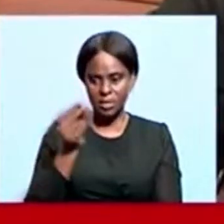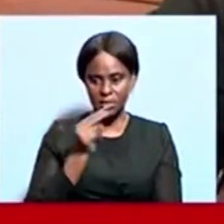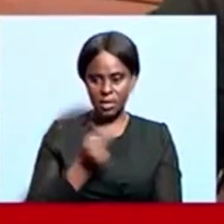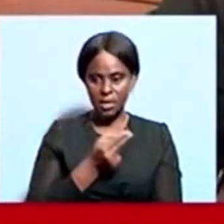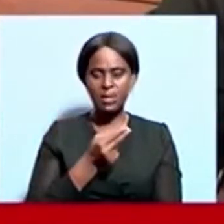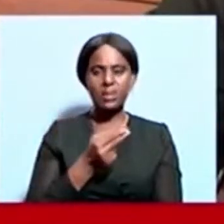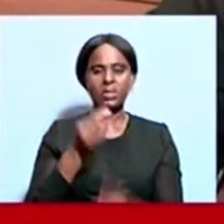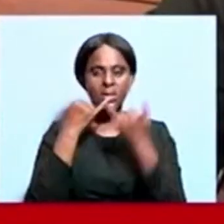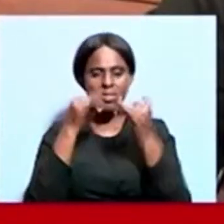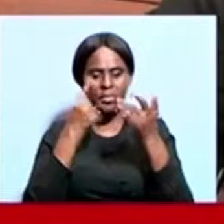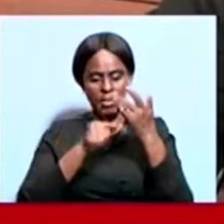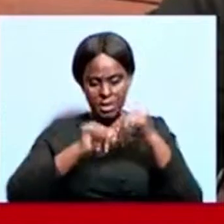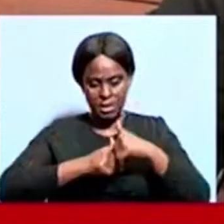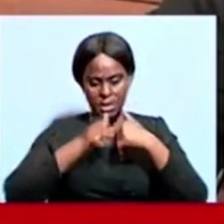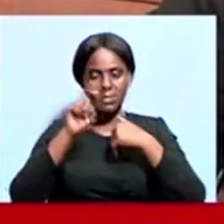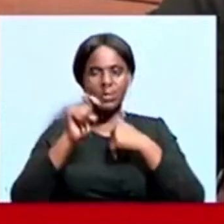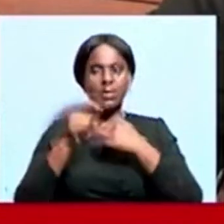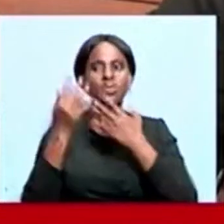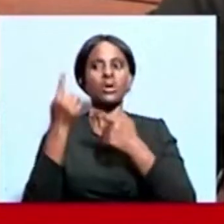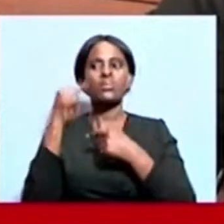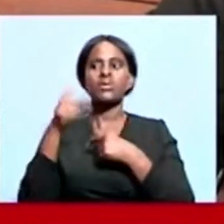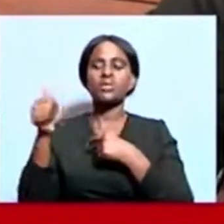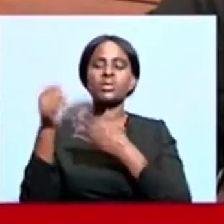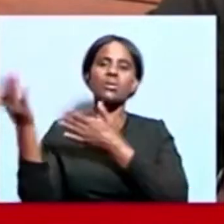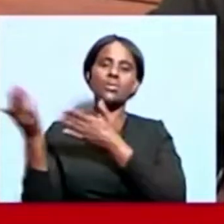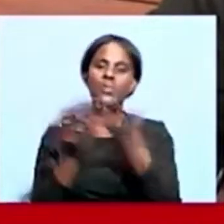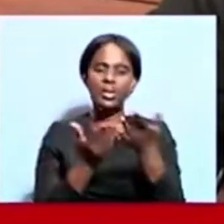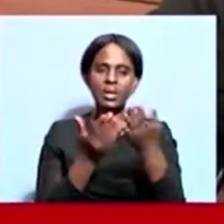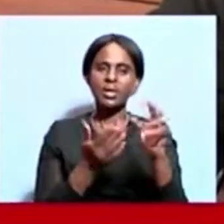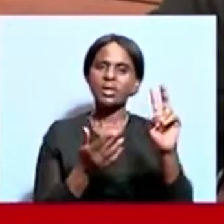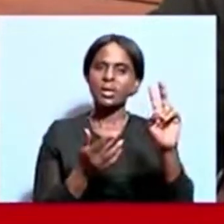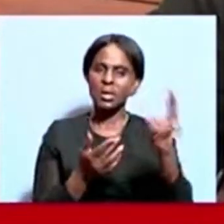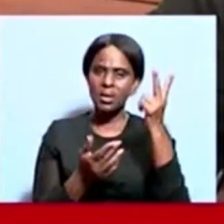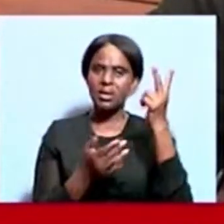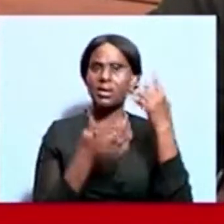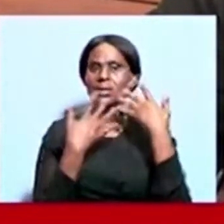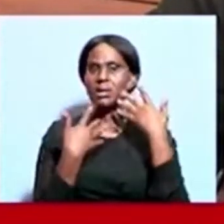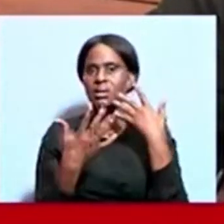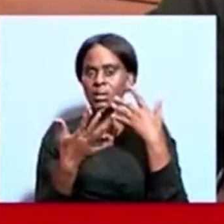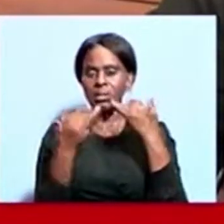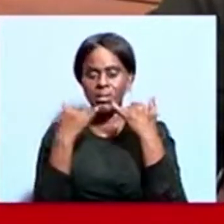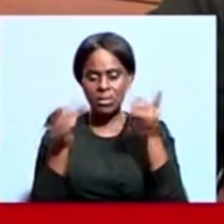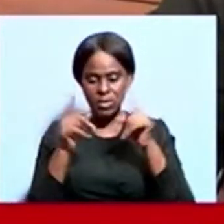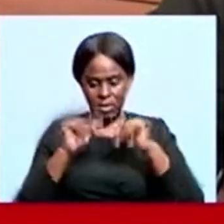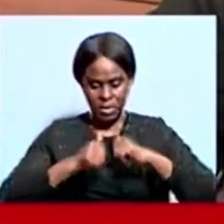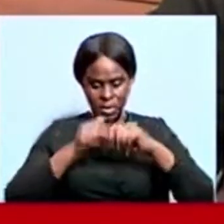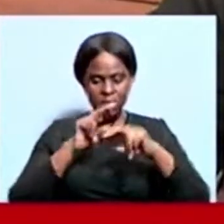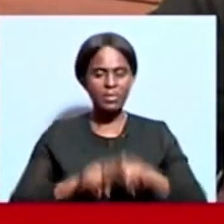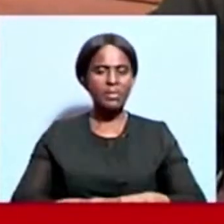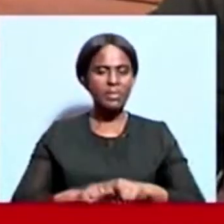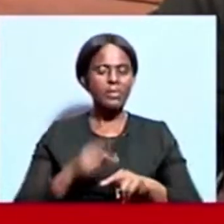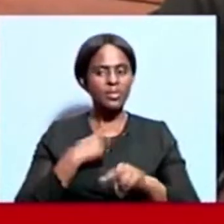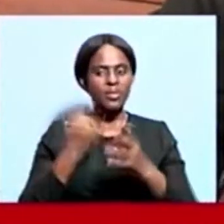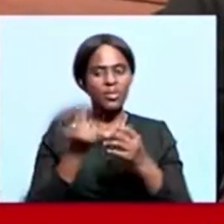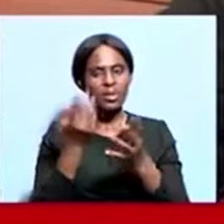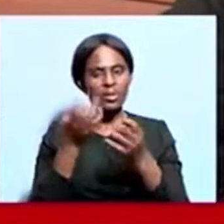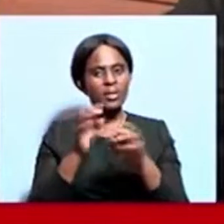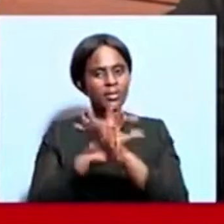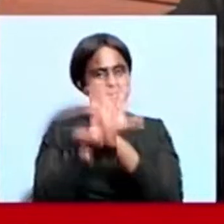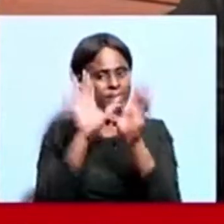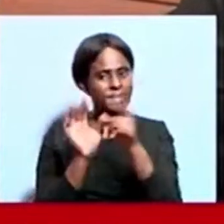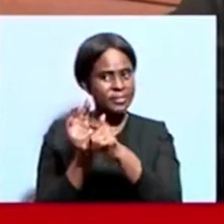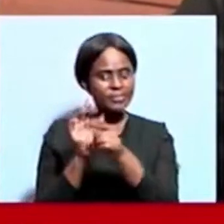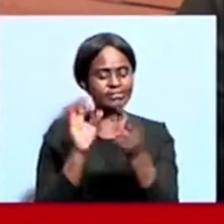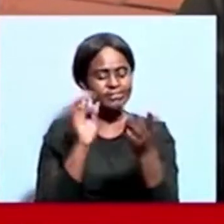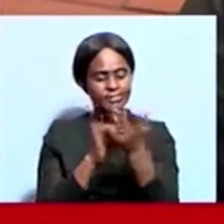read. We should be waiting for them to bring them as secondary information when we are seated. I wanted to put it, we